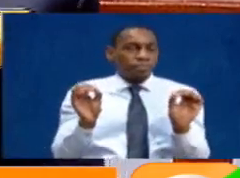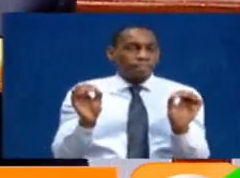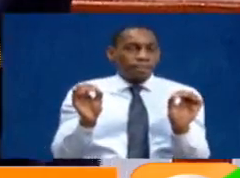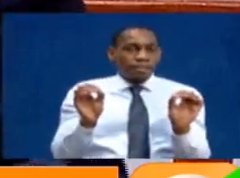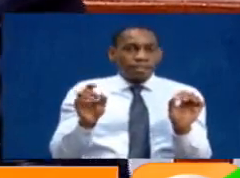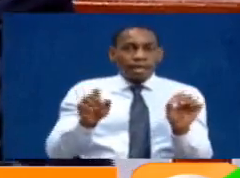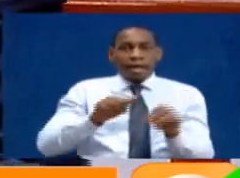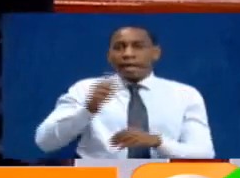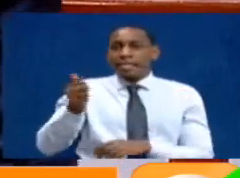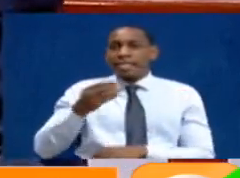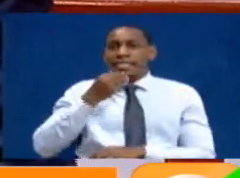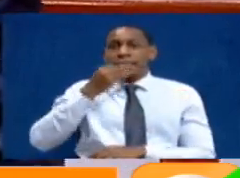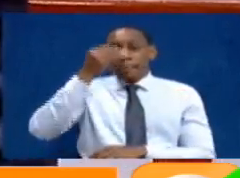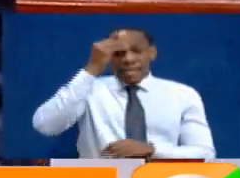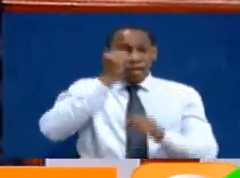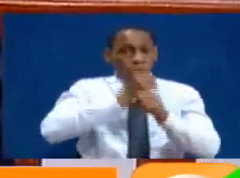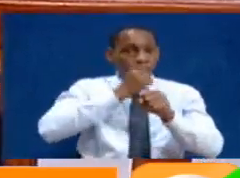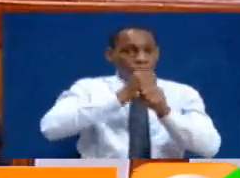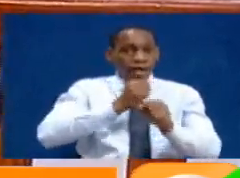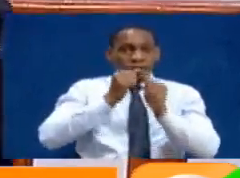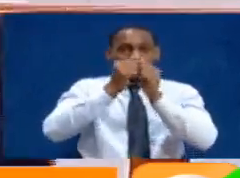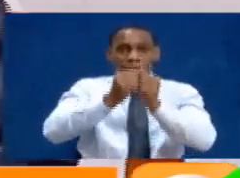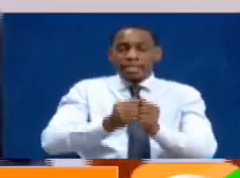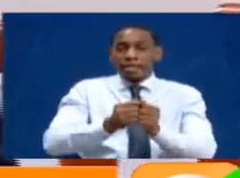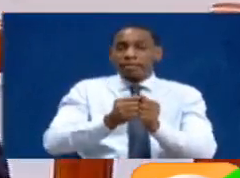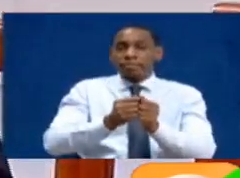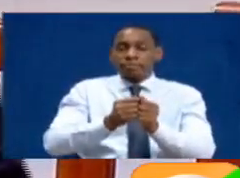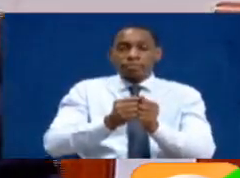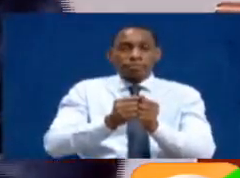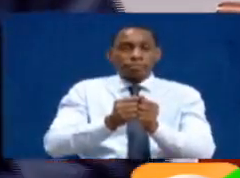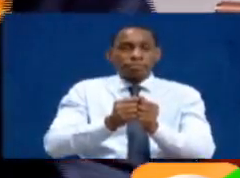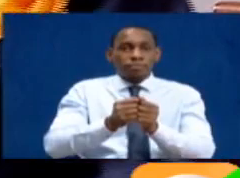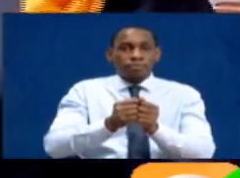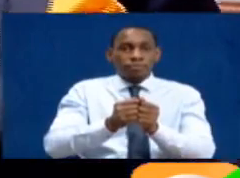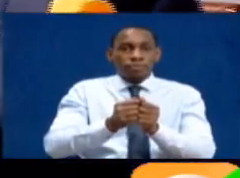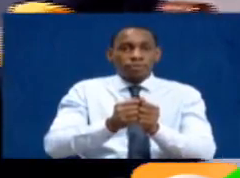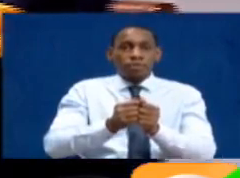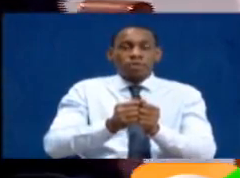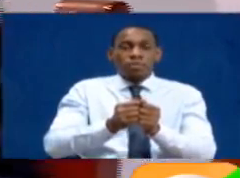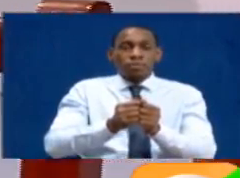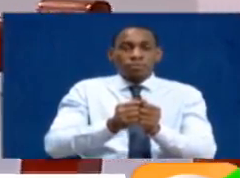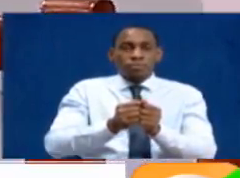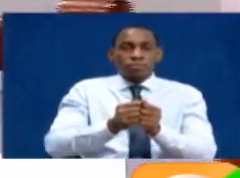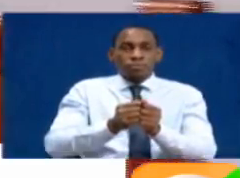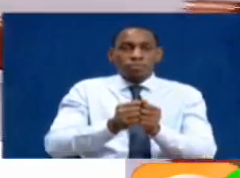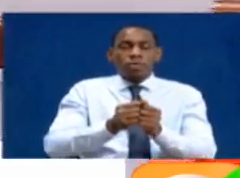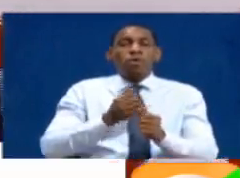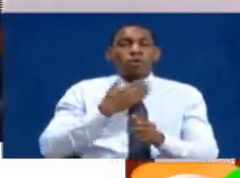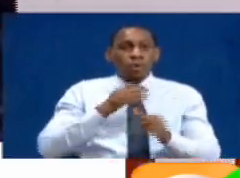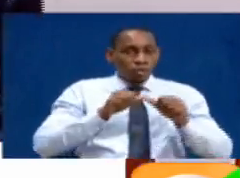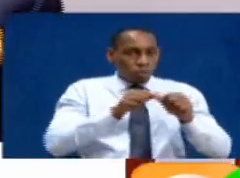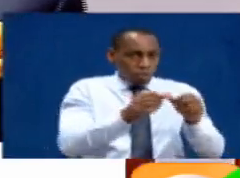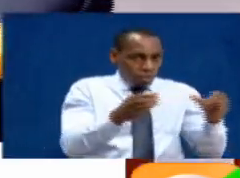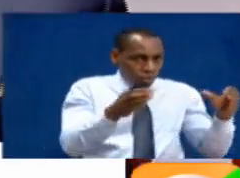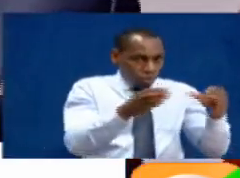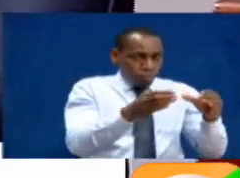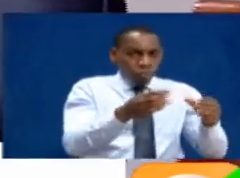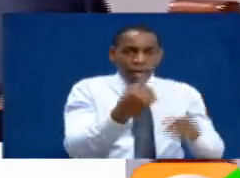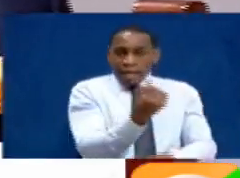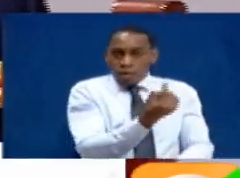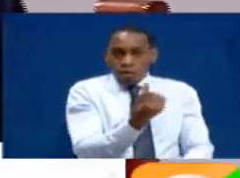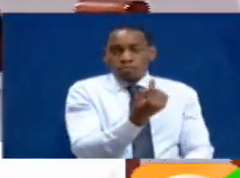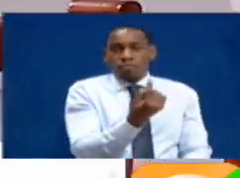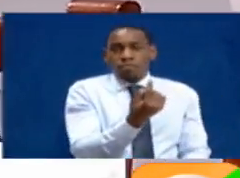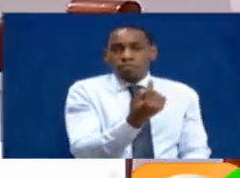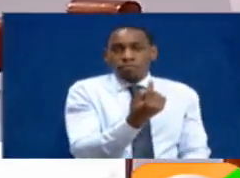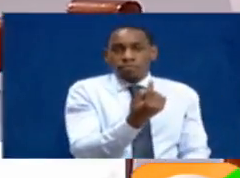those who pretend they are working together, somebody wants to keep his own small party, his own small party. They don't want to dissolve parties and